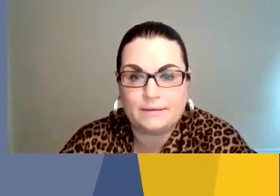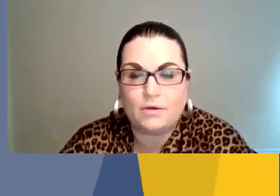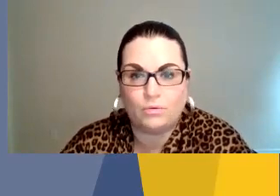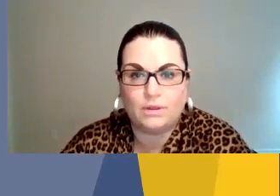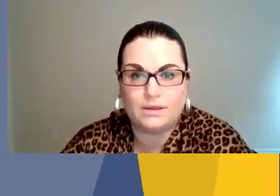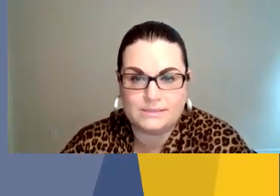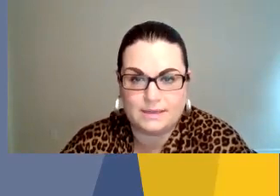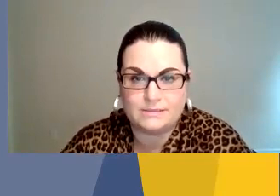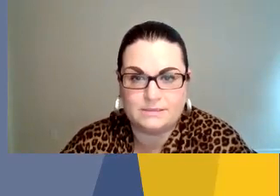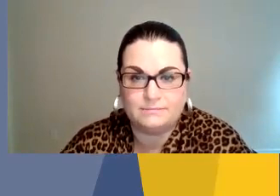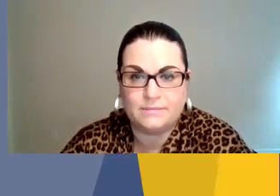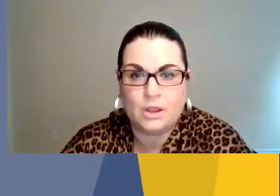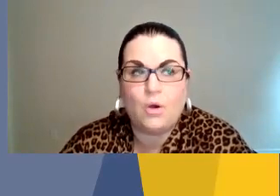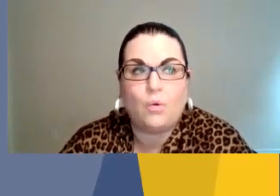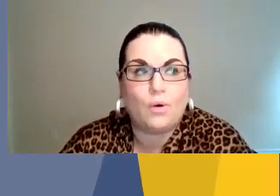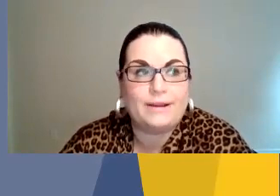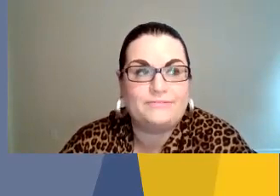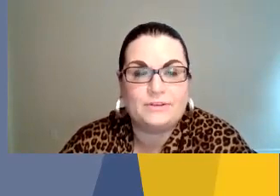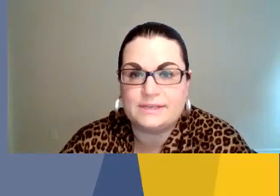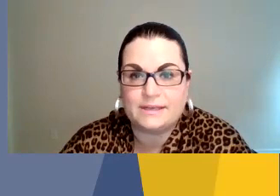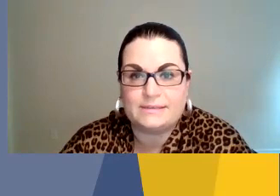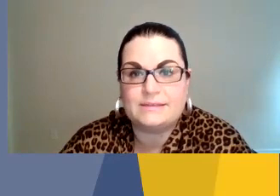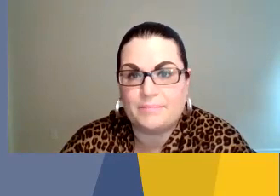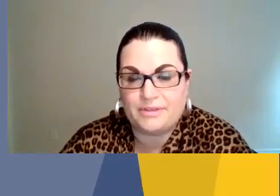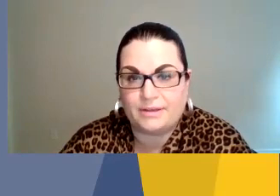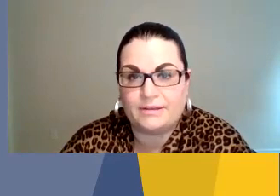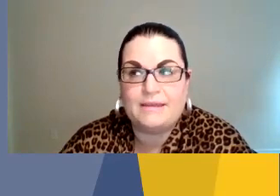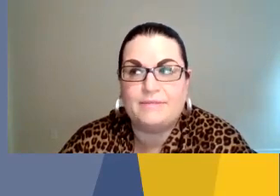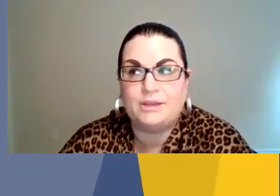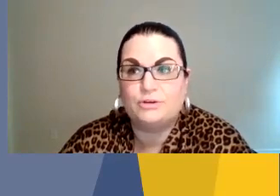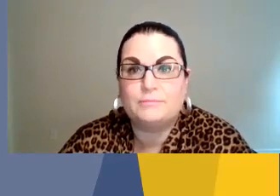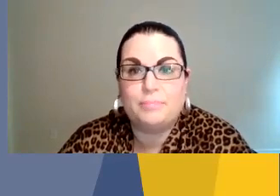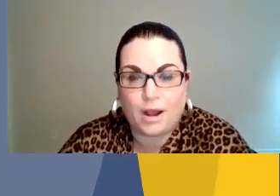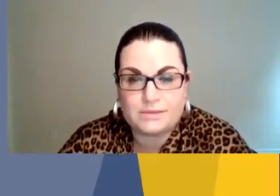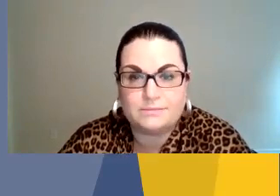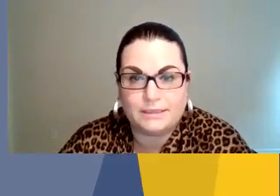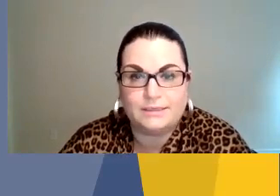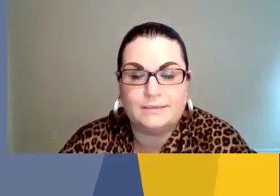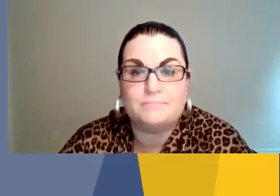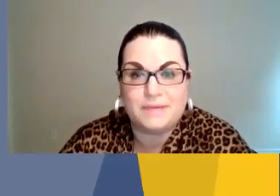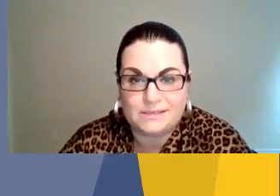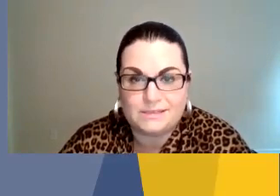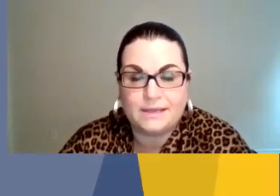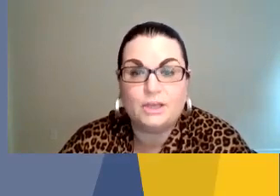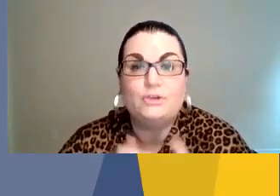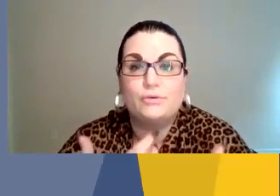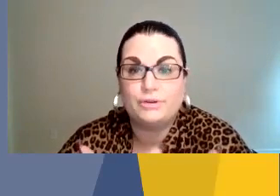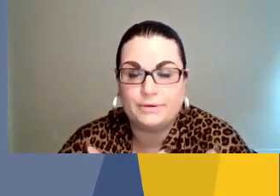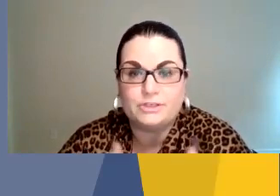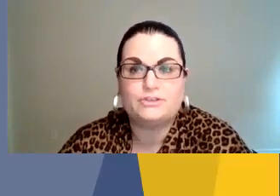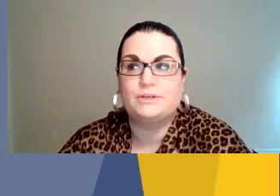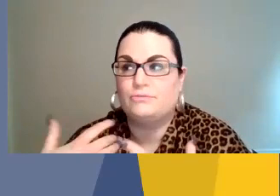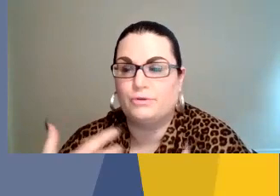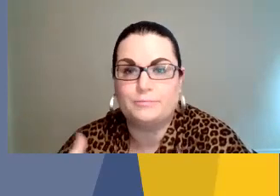doesn't make a whole lot of sense. Or it feels like something that you couldn't possibly meet. You know